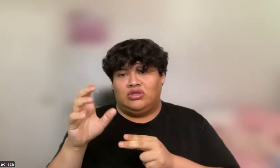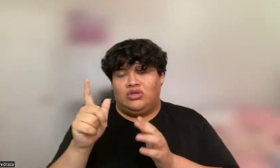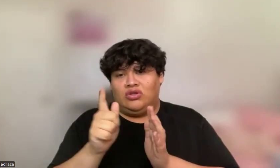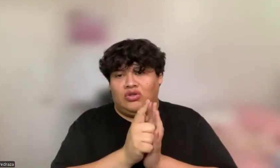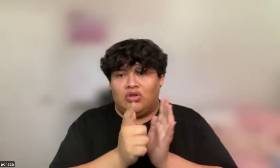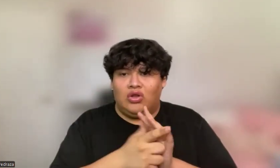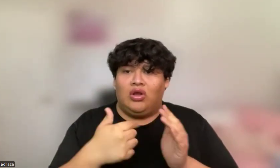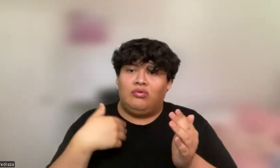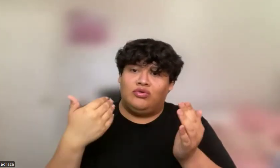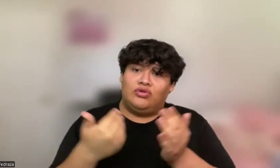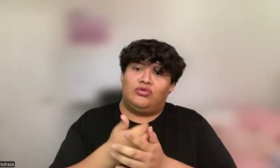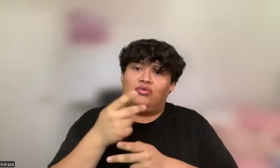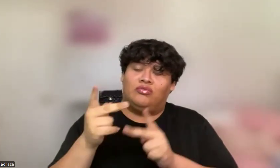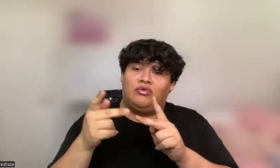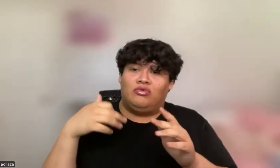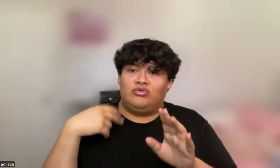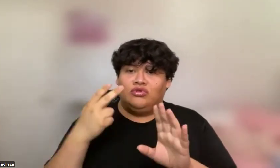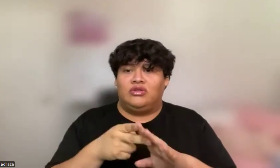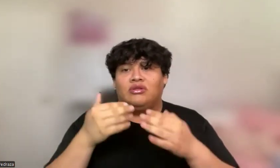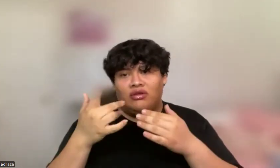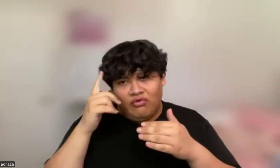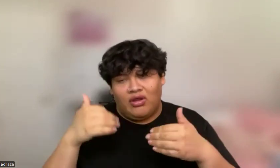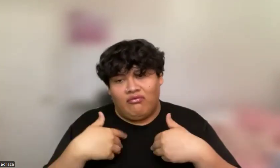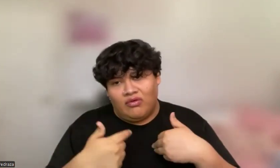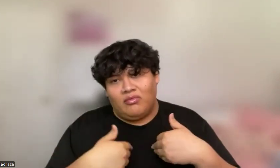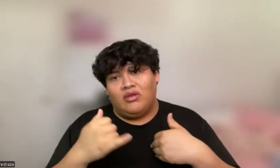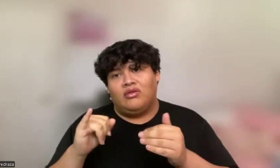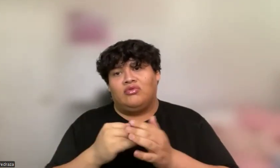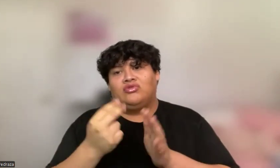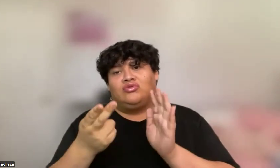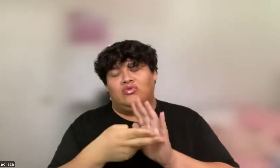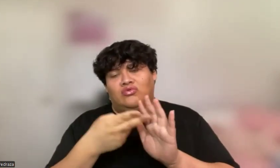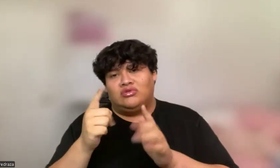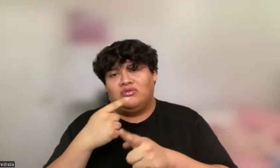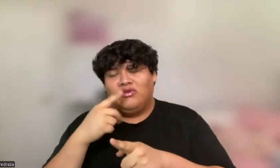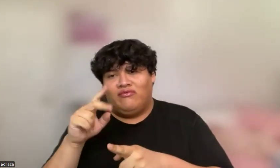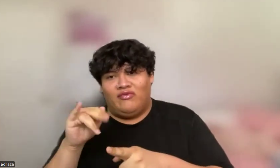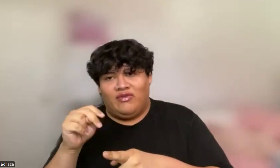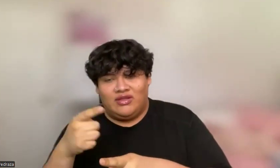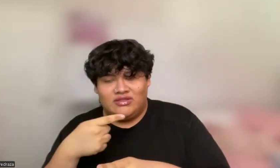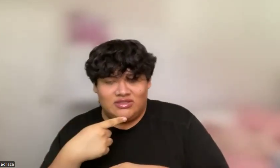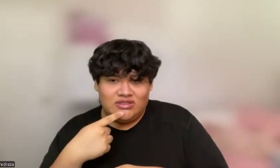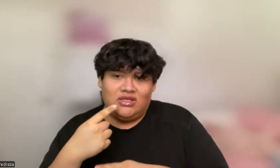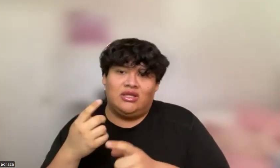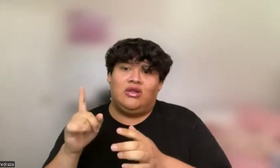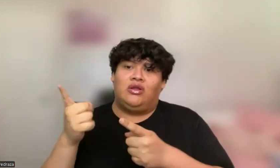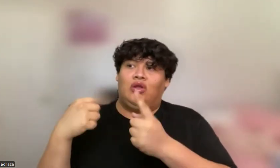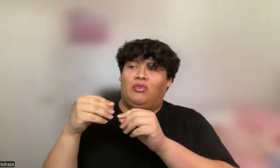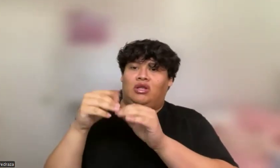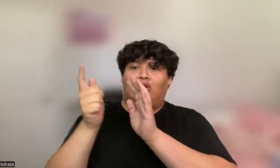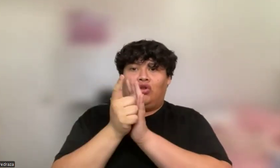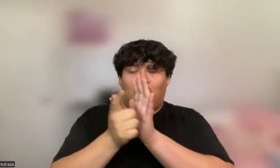new members. Thank you for having me. Co-signing everything that Vivian just said, and coming from the law